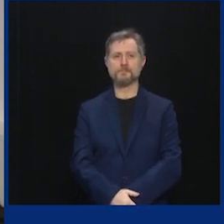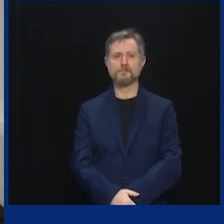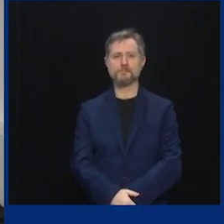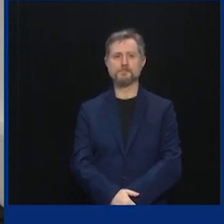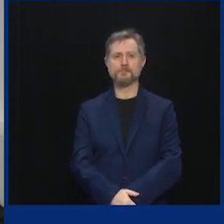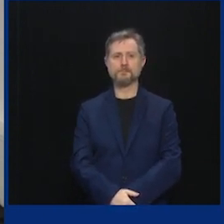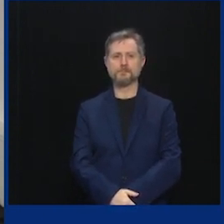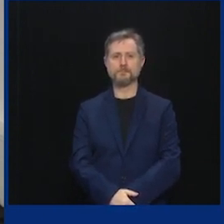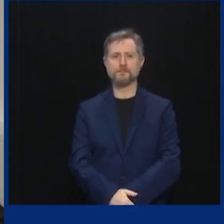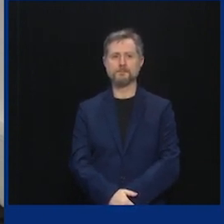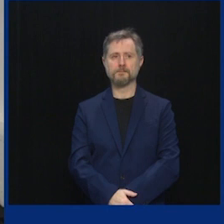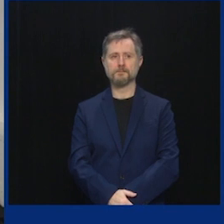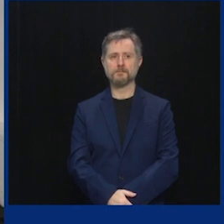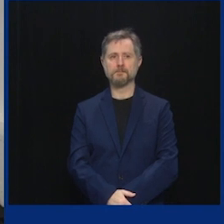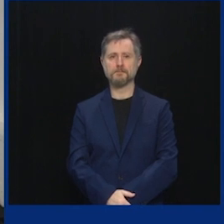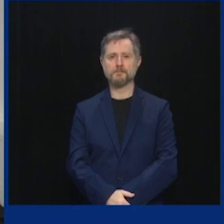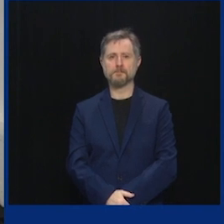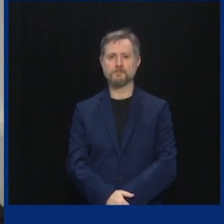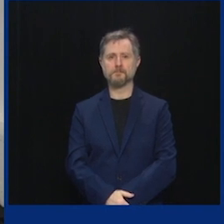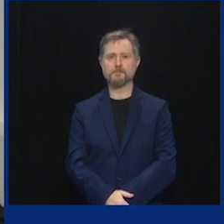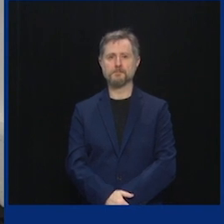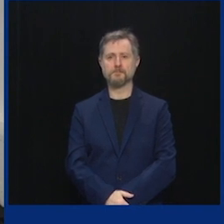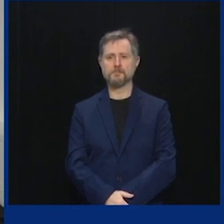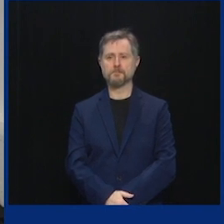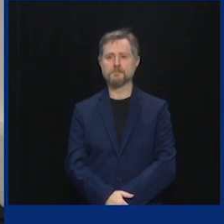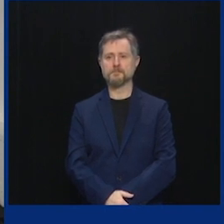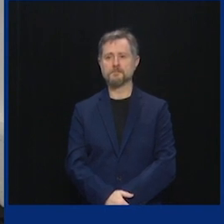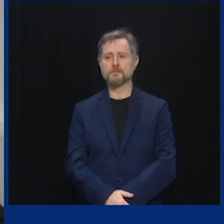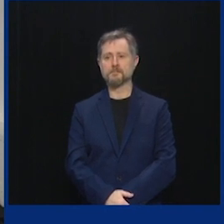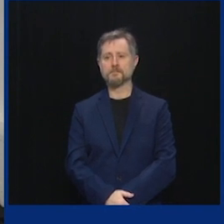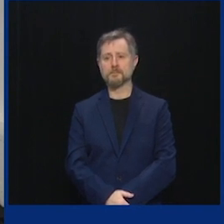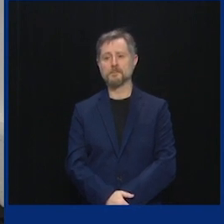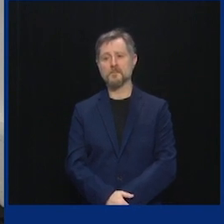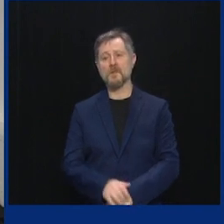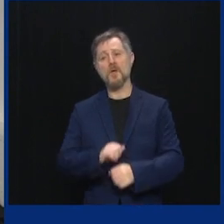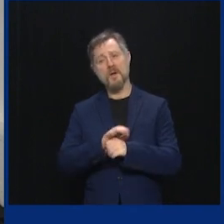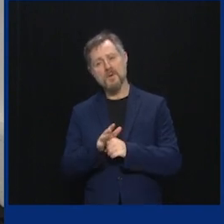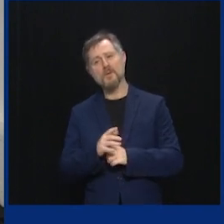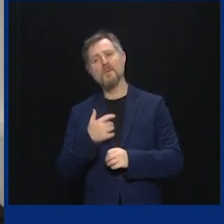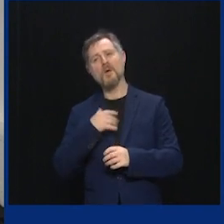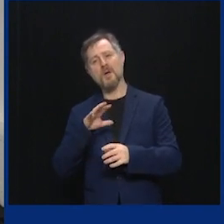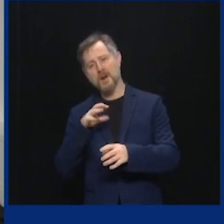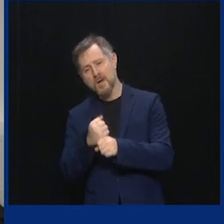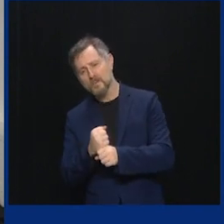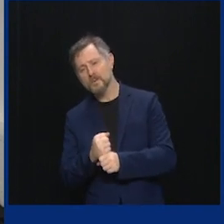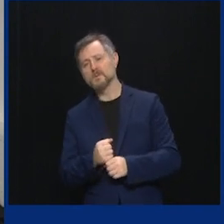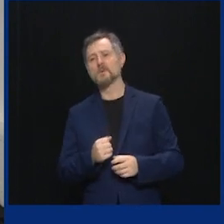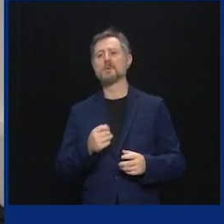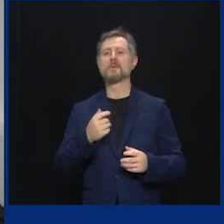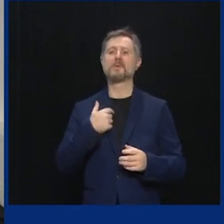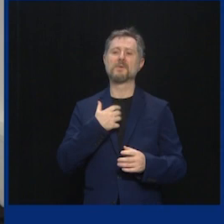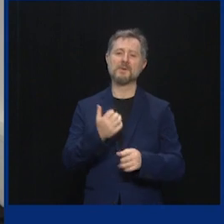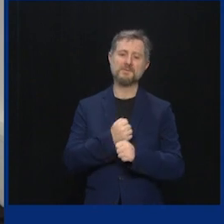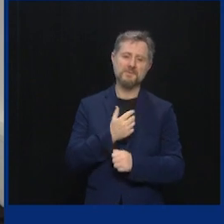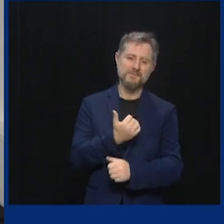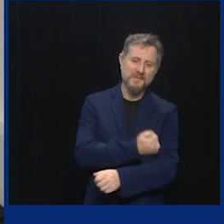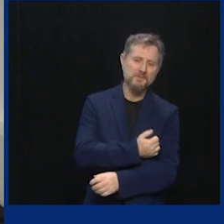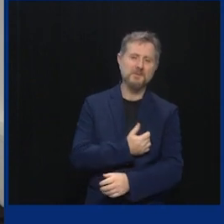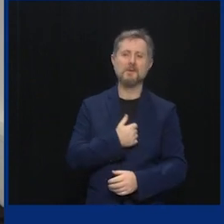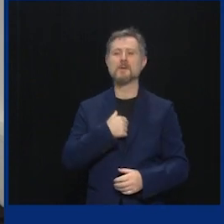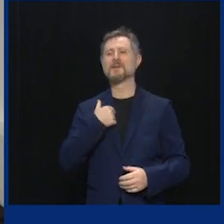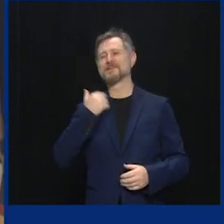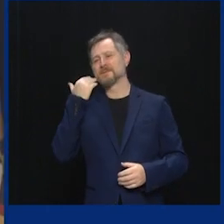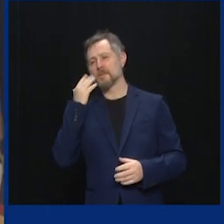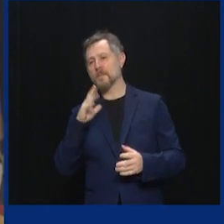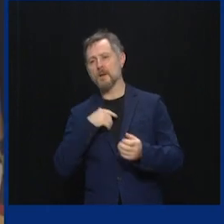said, okay, we locked down, then we got the vaccine, the mask, then we did the Delta variant, and here we go